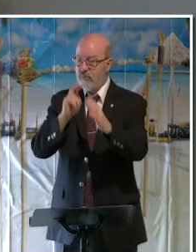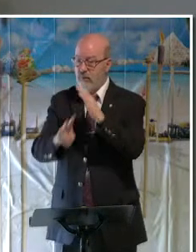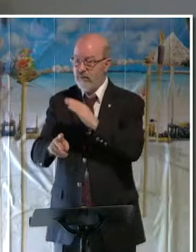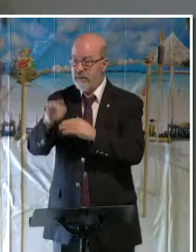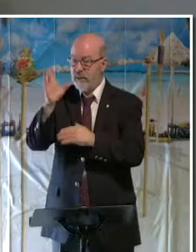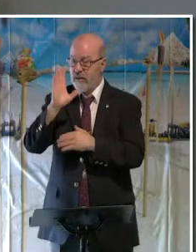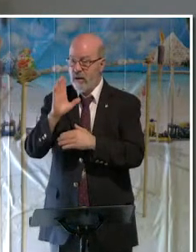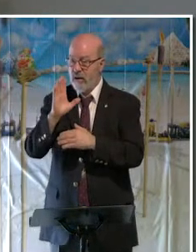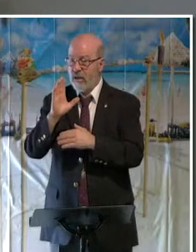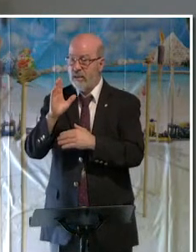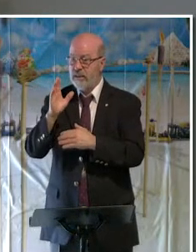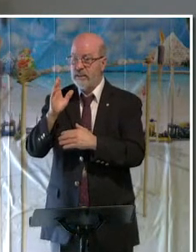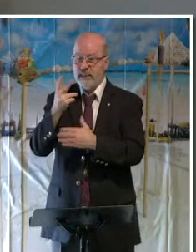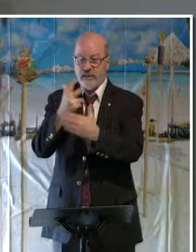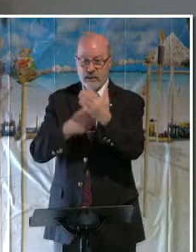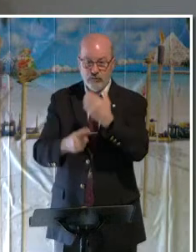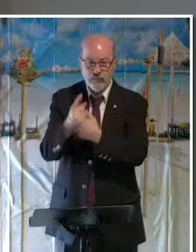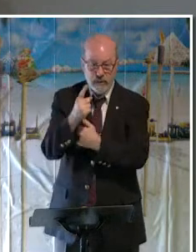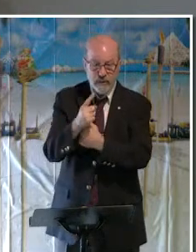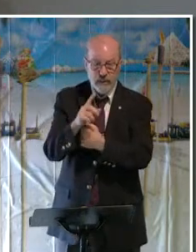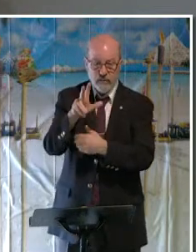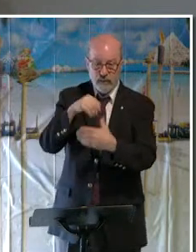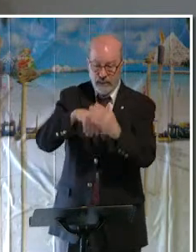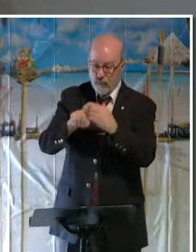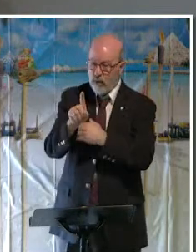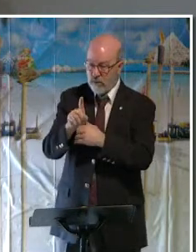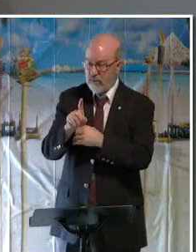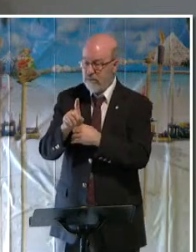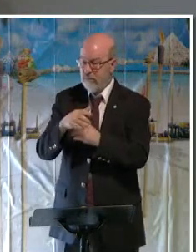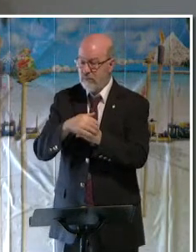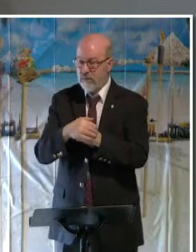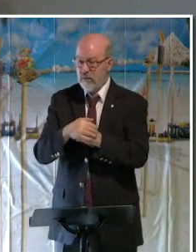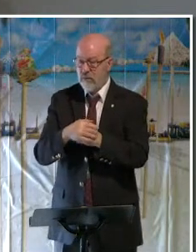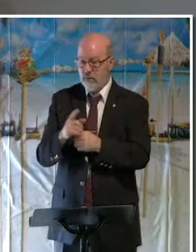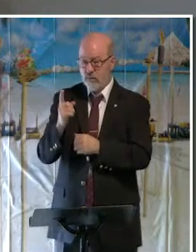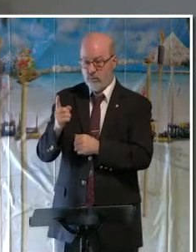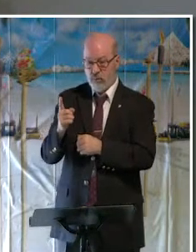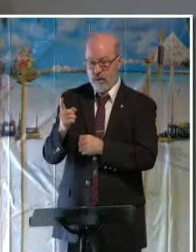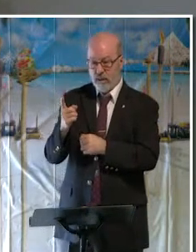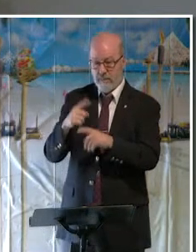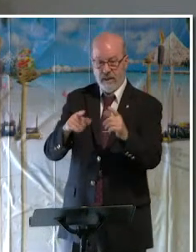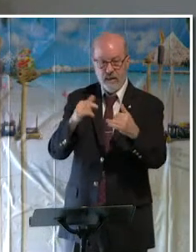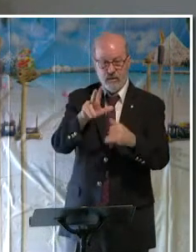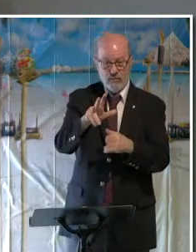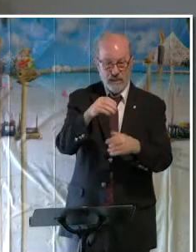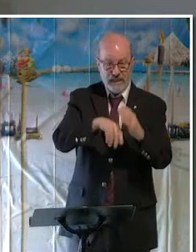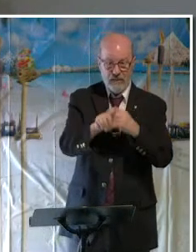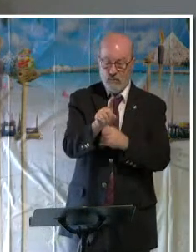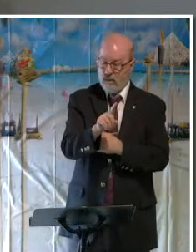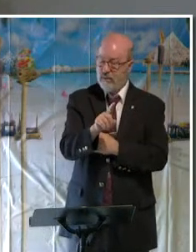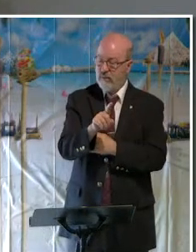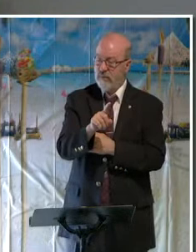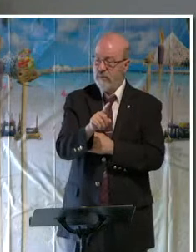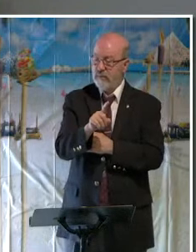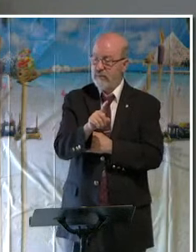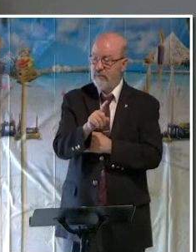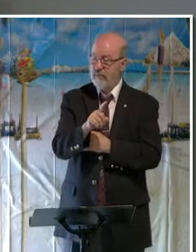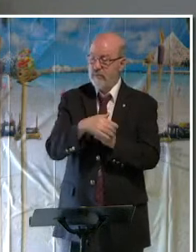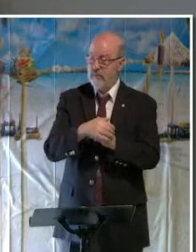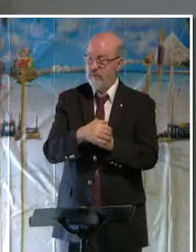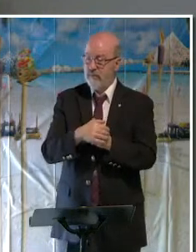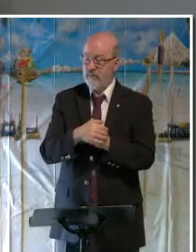that God is a trinity, three in one. One, yet three in one.